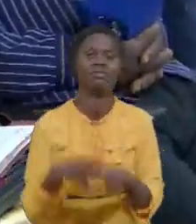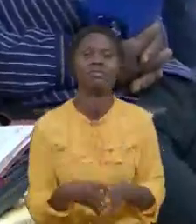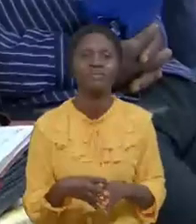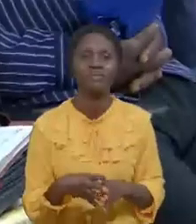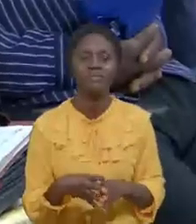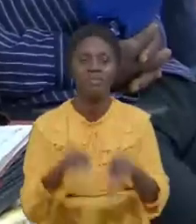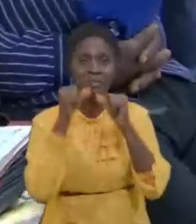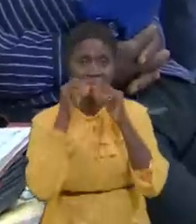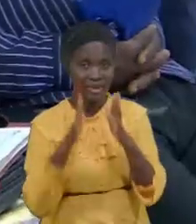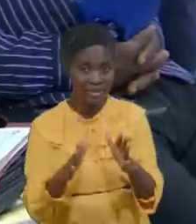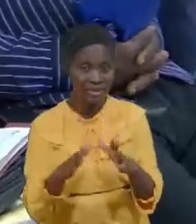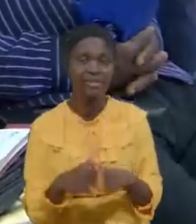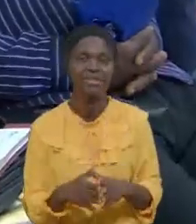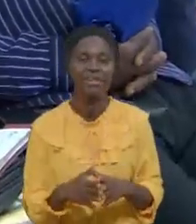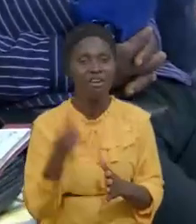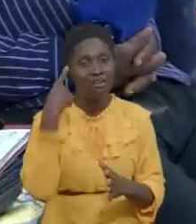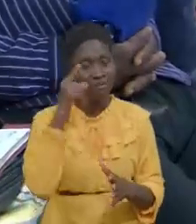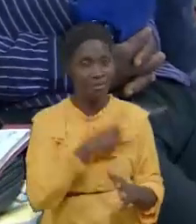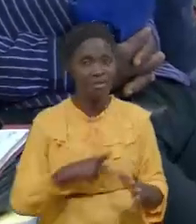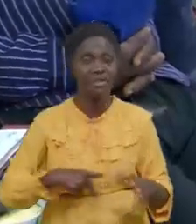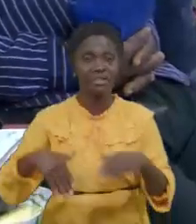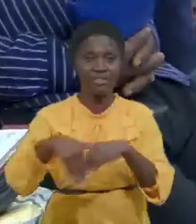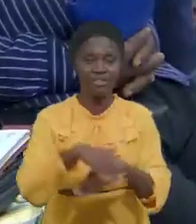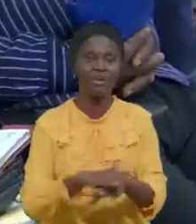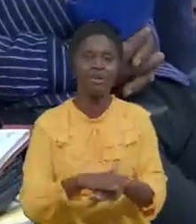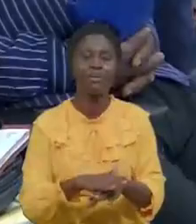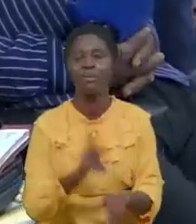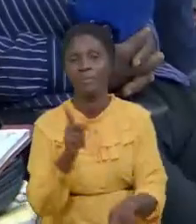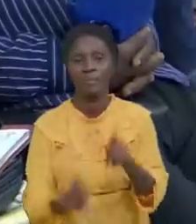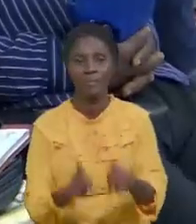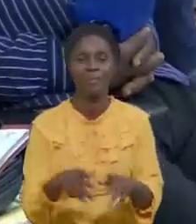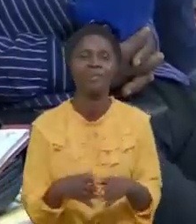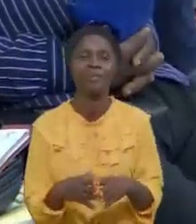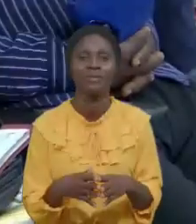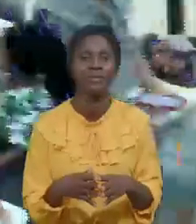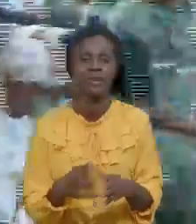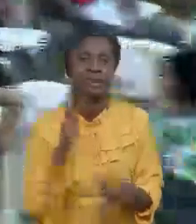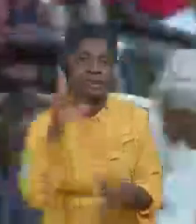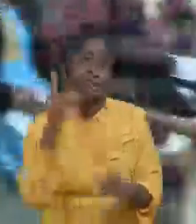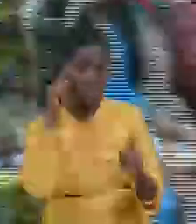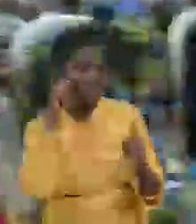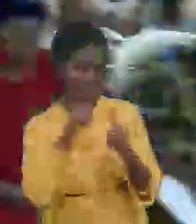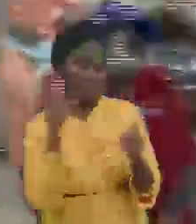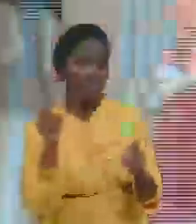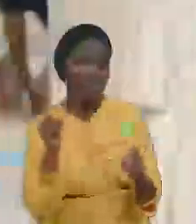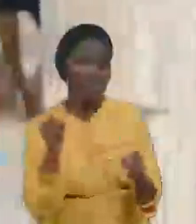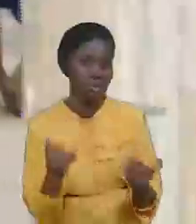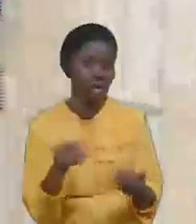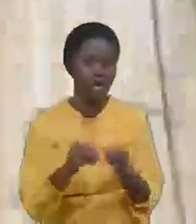Extraordinary blessings for kingdom citizens. There are 3 points I'm looking at. Number one,